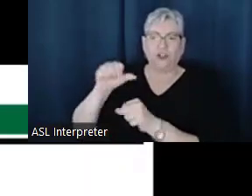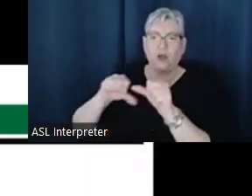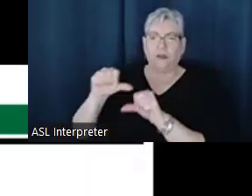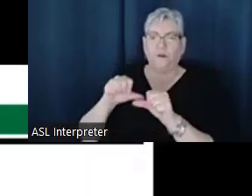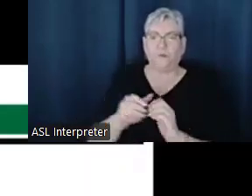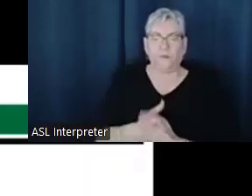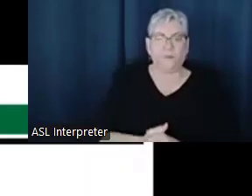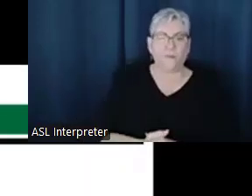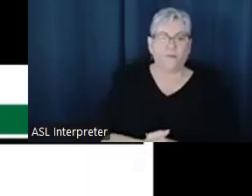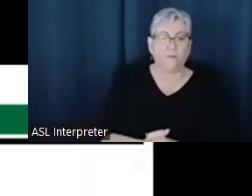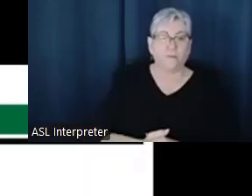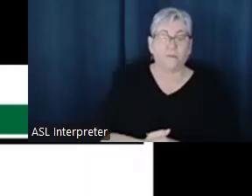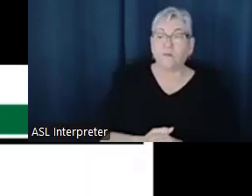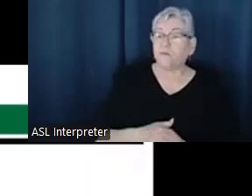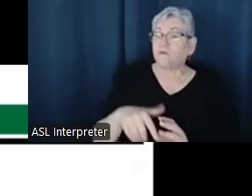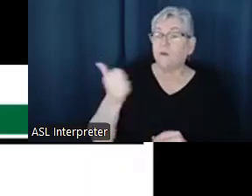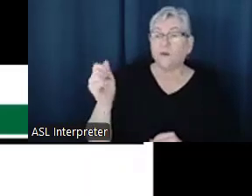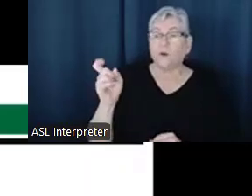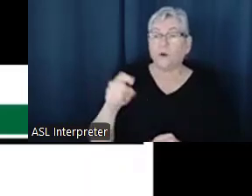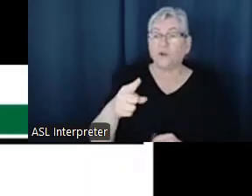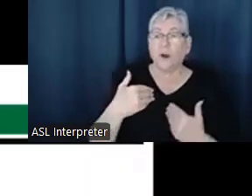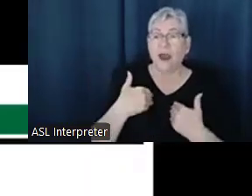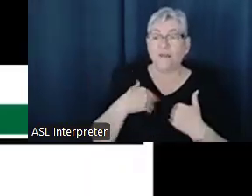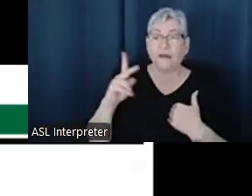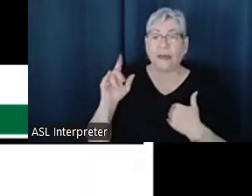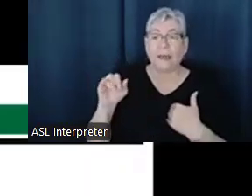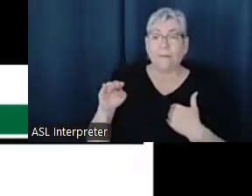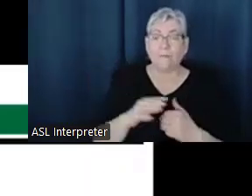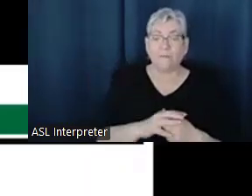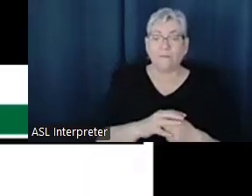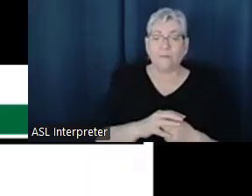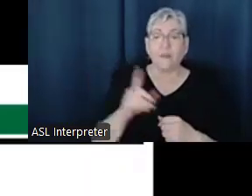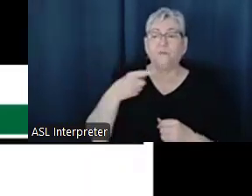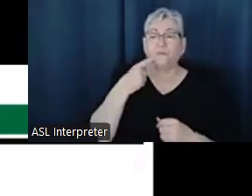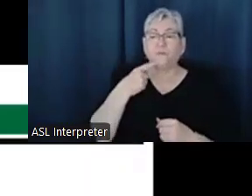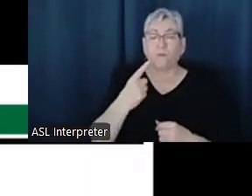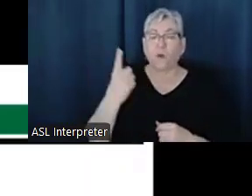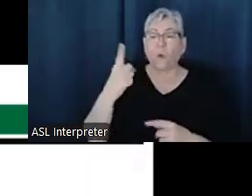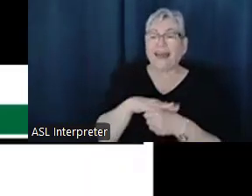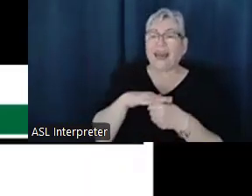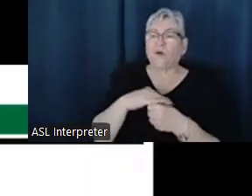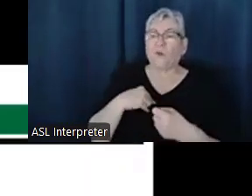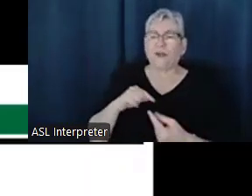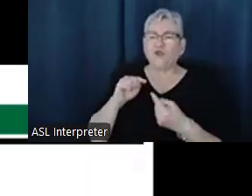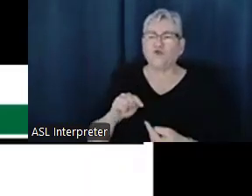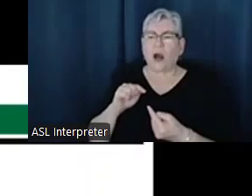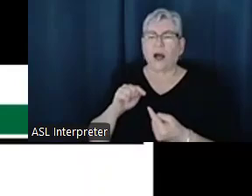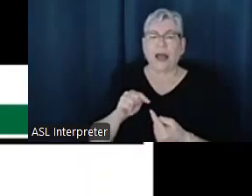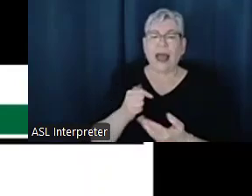Any other questions that you have there, Kim? She says one area where we struggle is helping our students